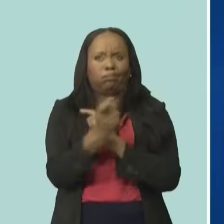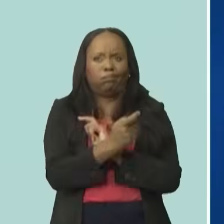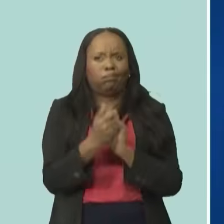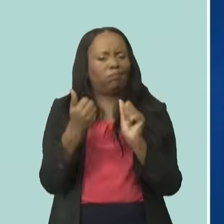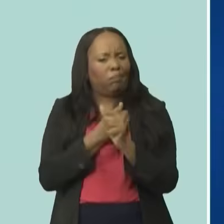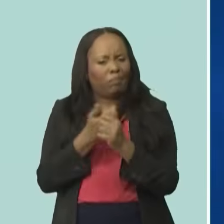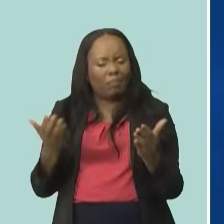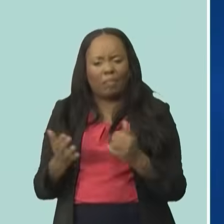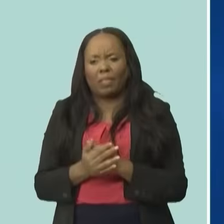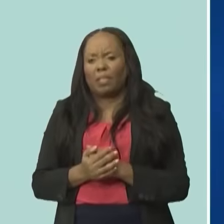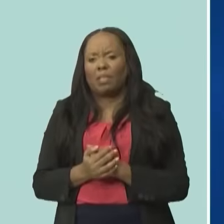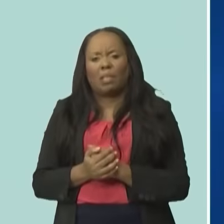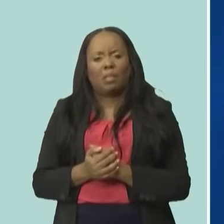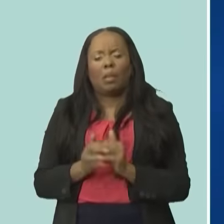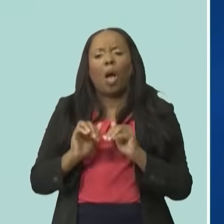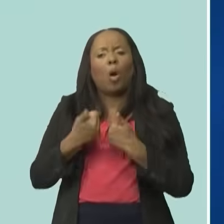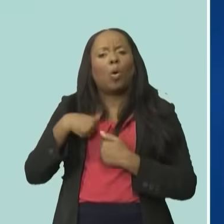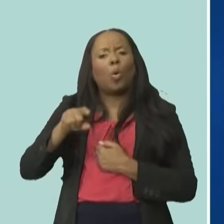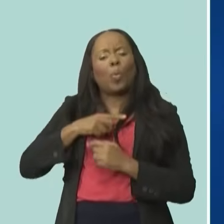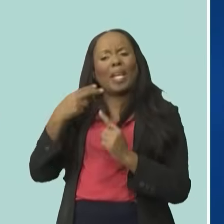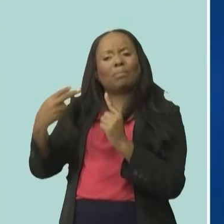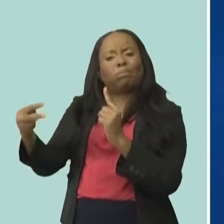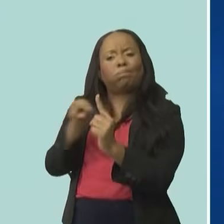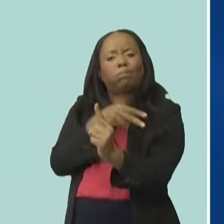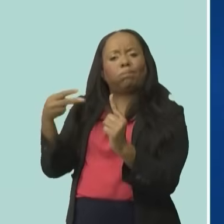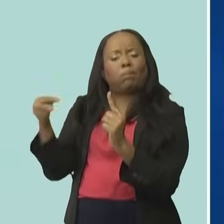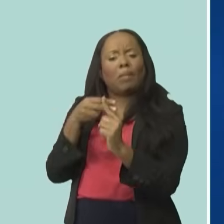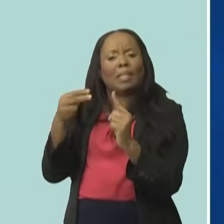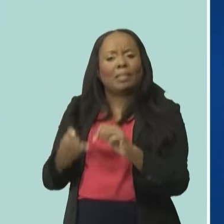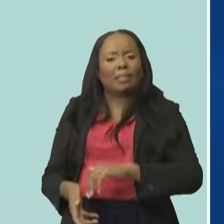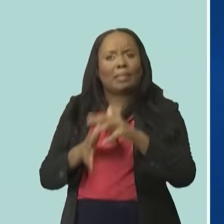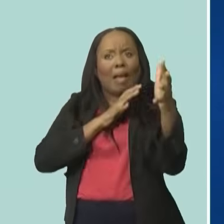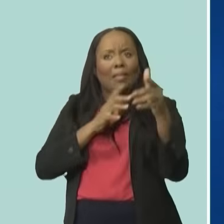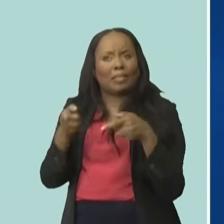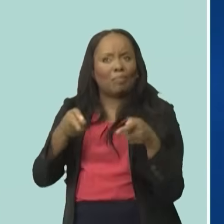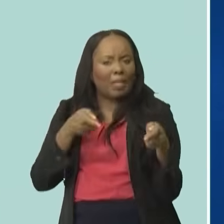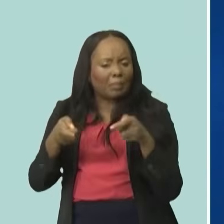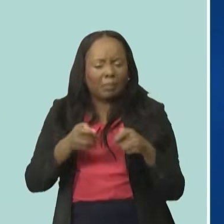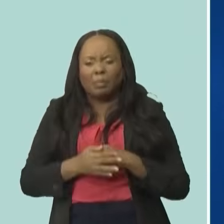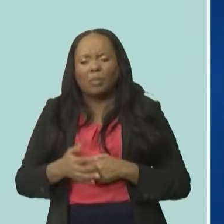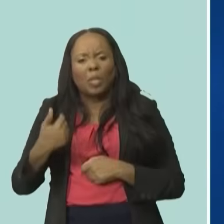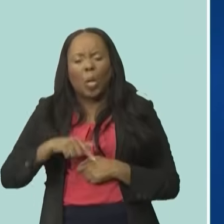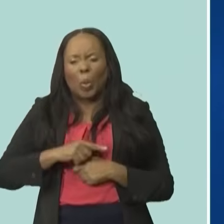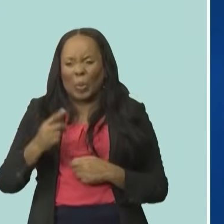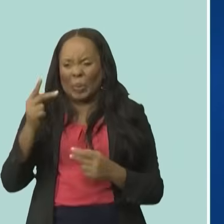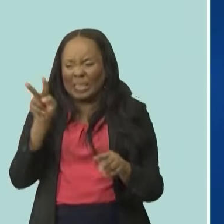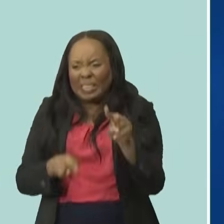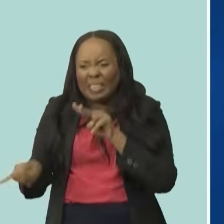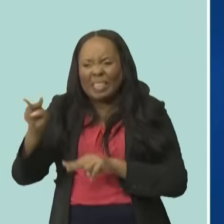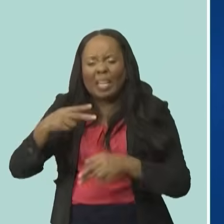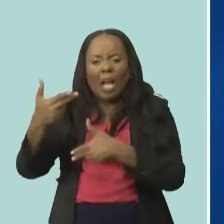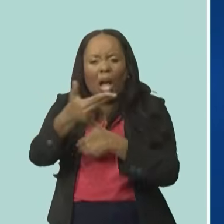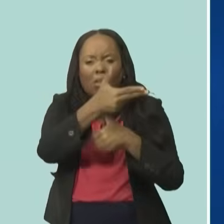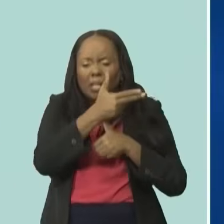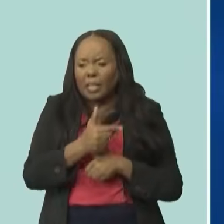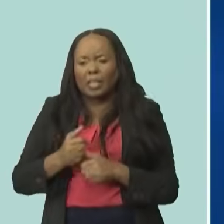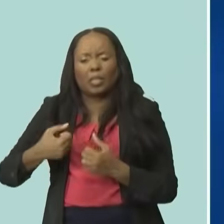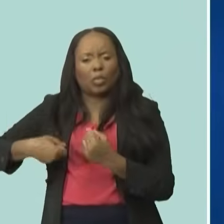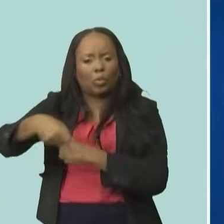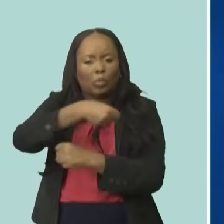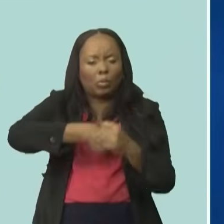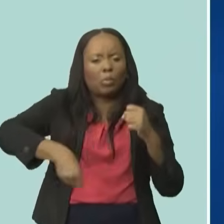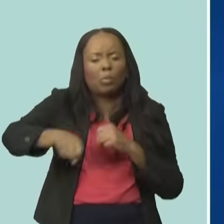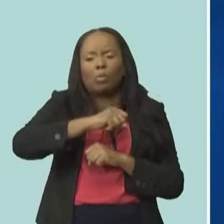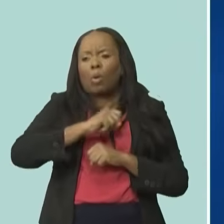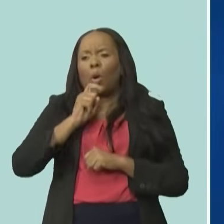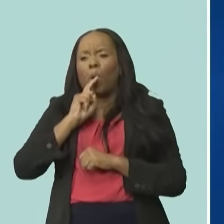what disaster management and the face of disaster management is all about. We are seeing hurricanes and systems of the